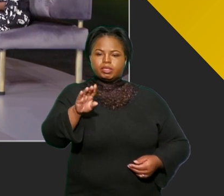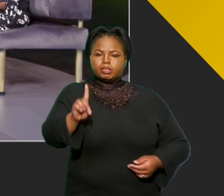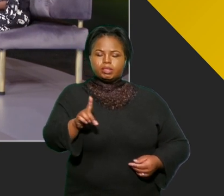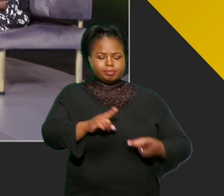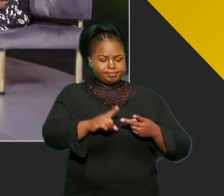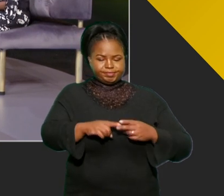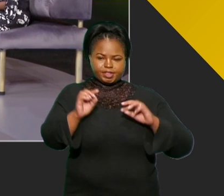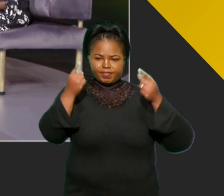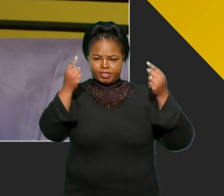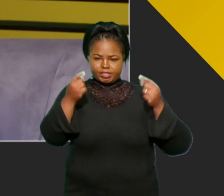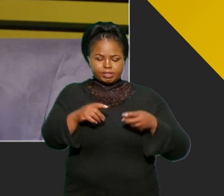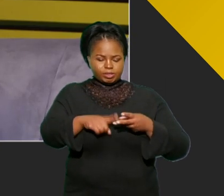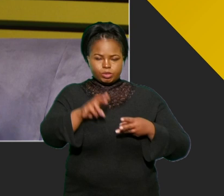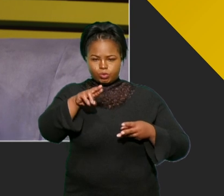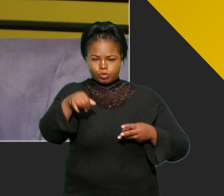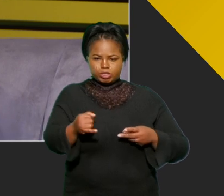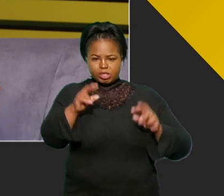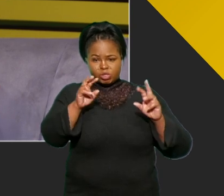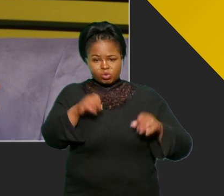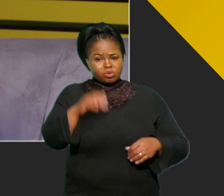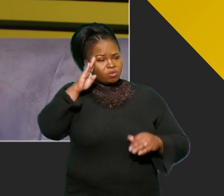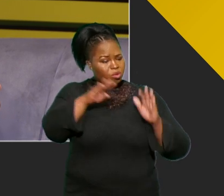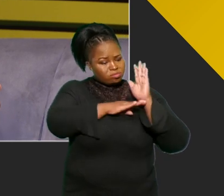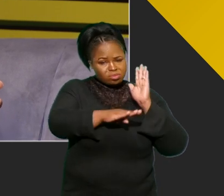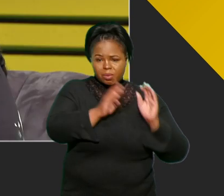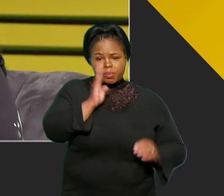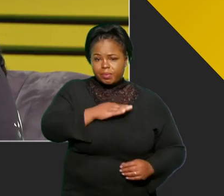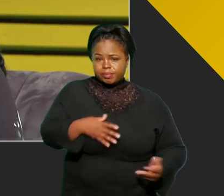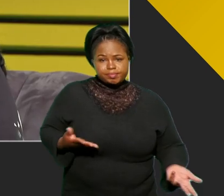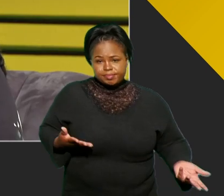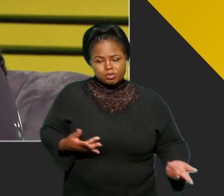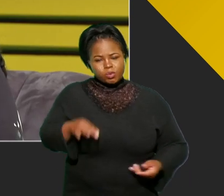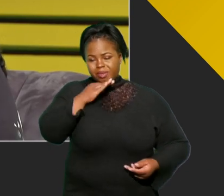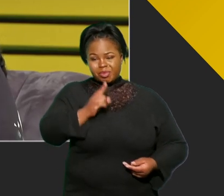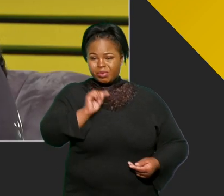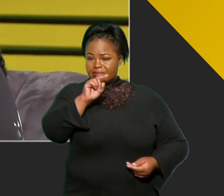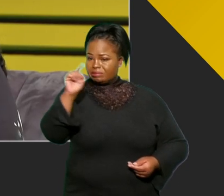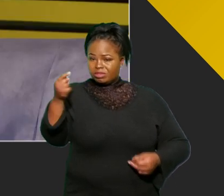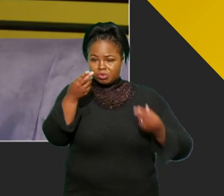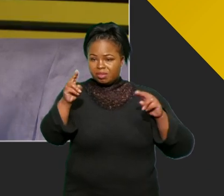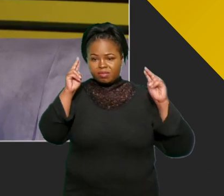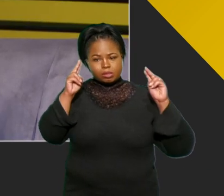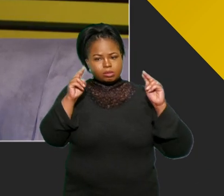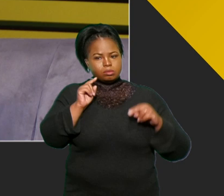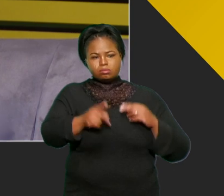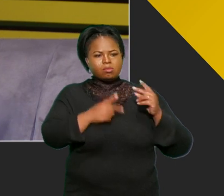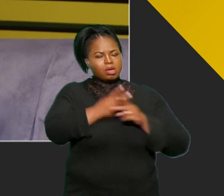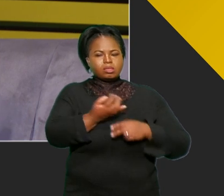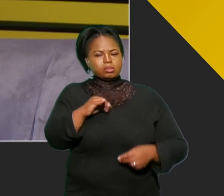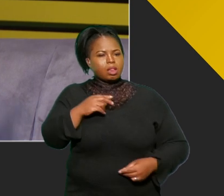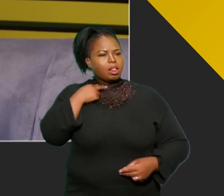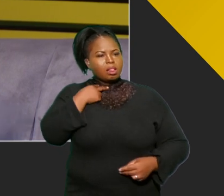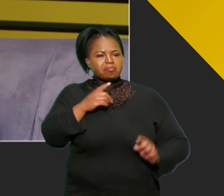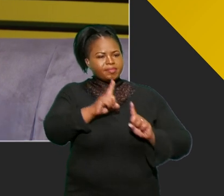VETS issue, the UJ issue, which means that VETS University on its own as an institution is failing